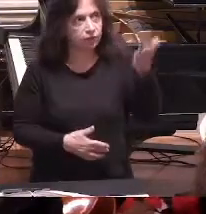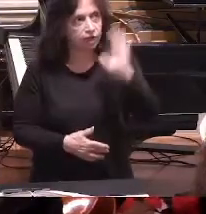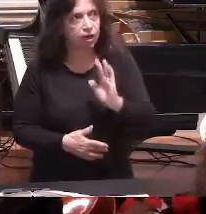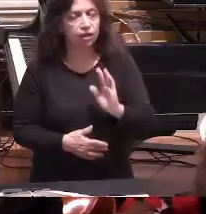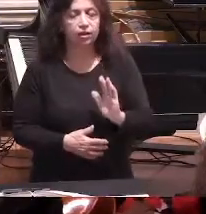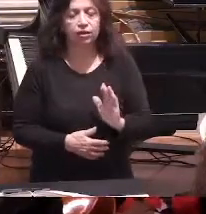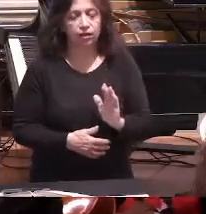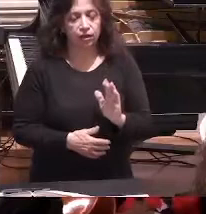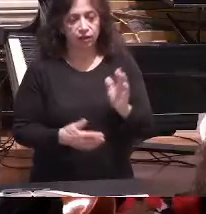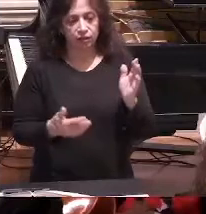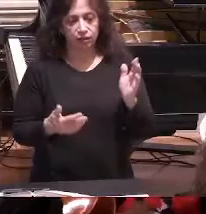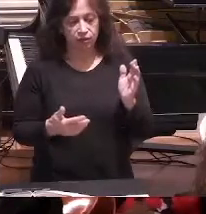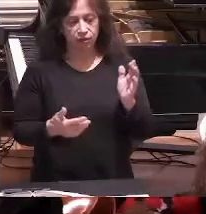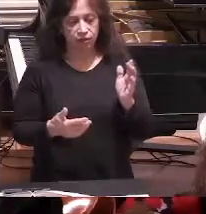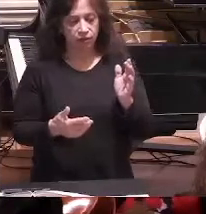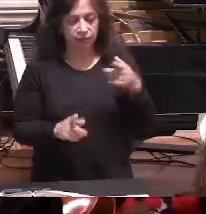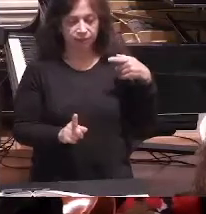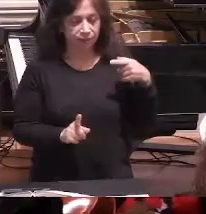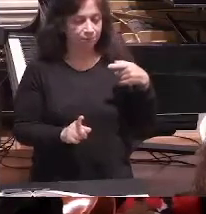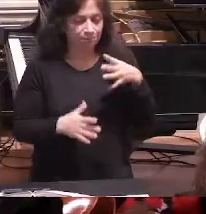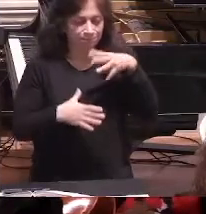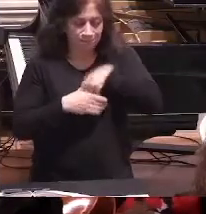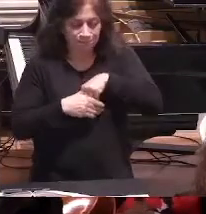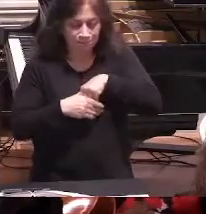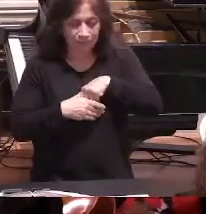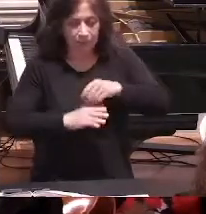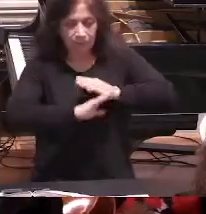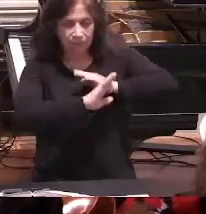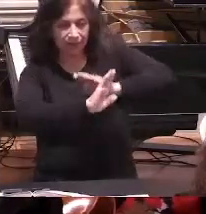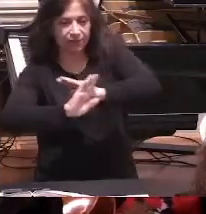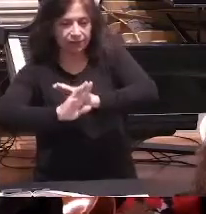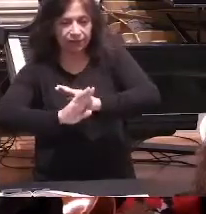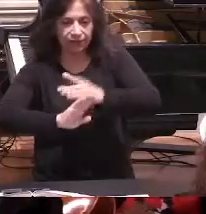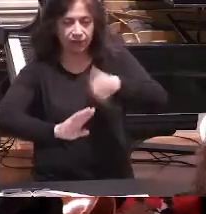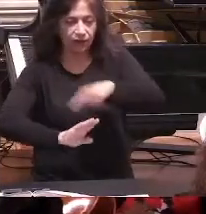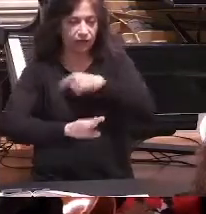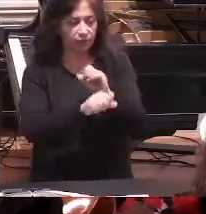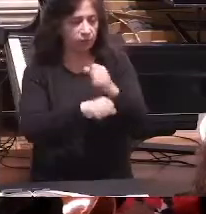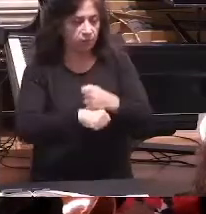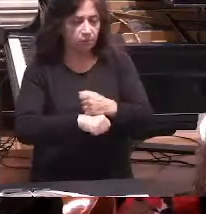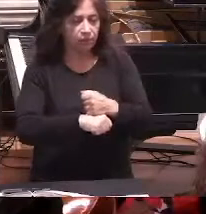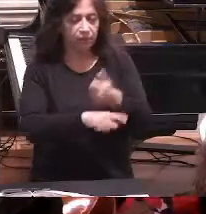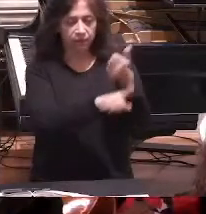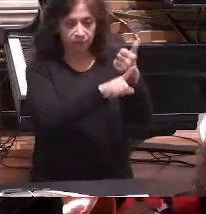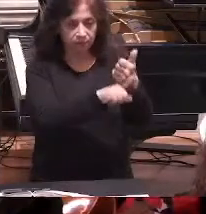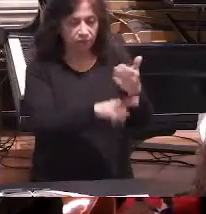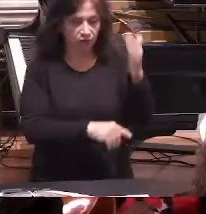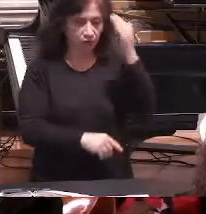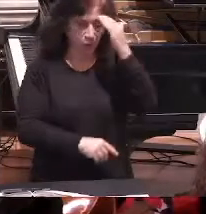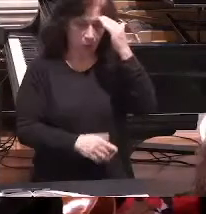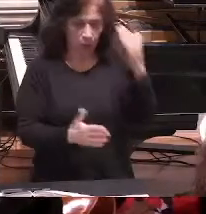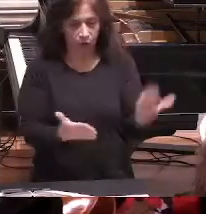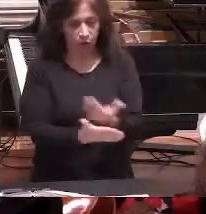And God is all about us, protecting us and making herself known